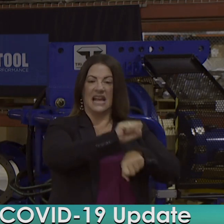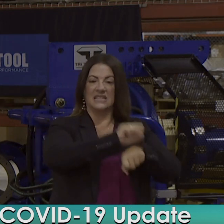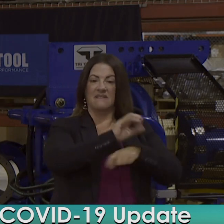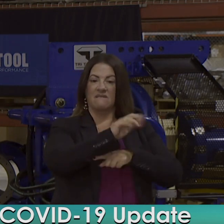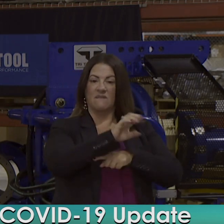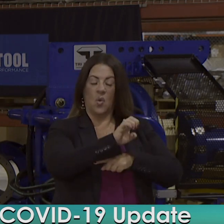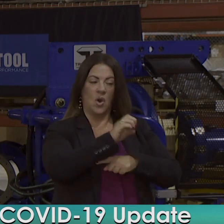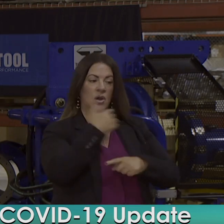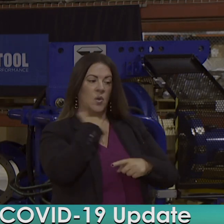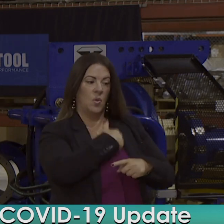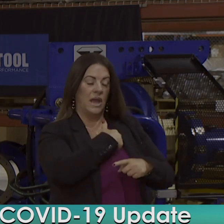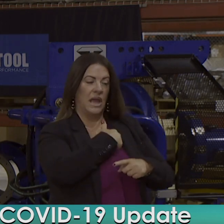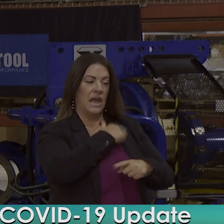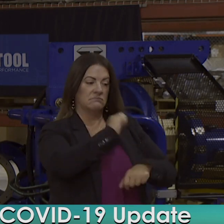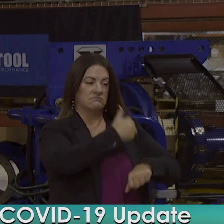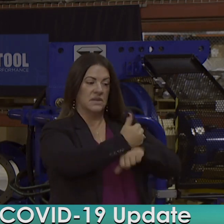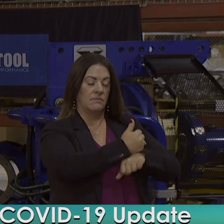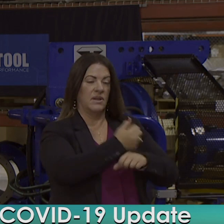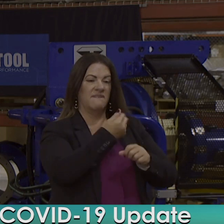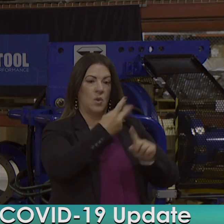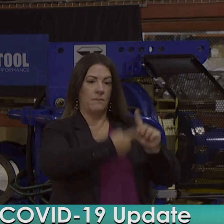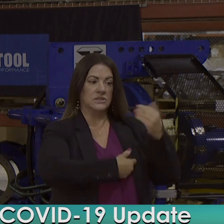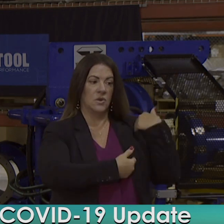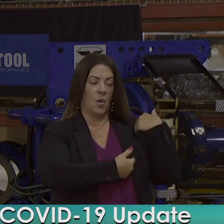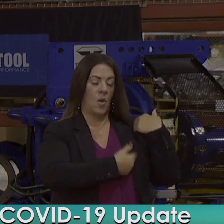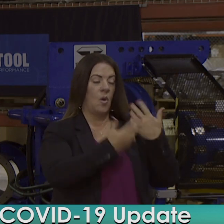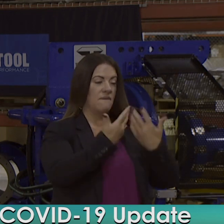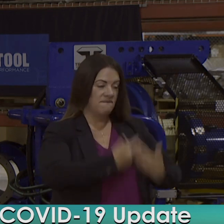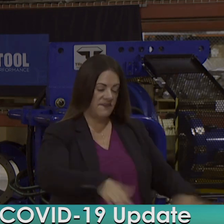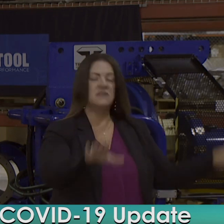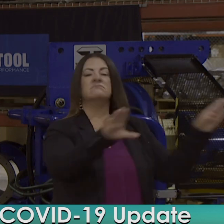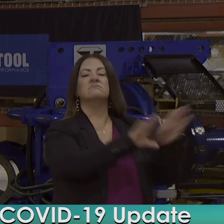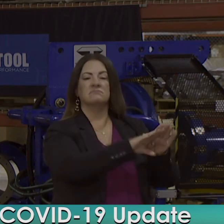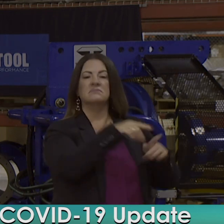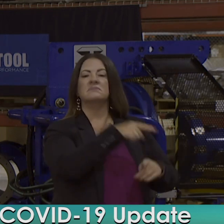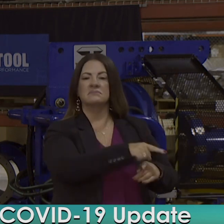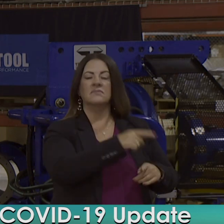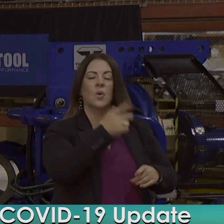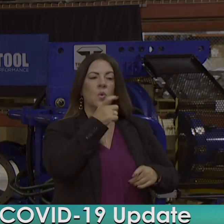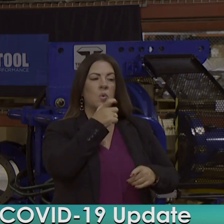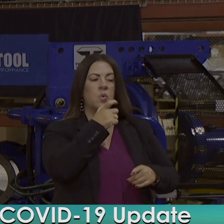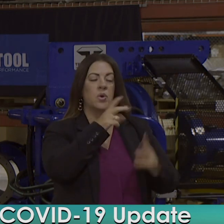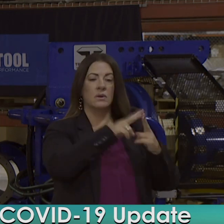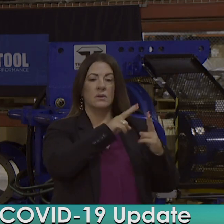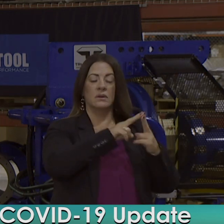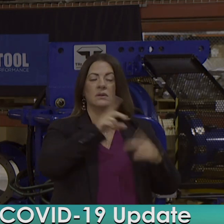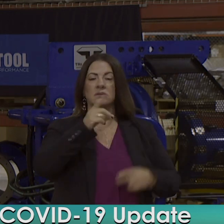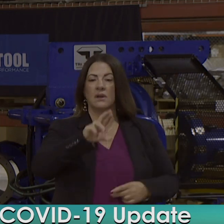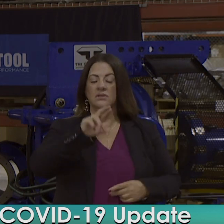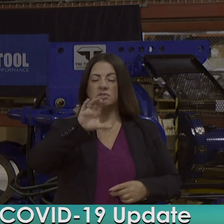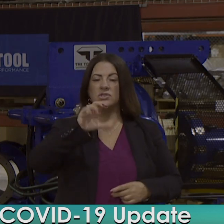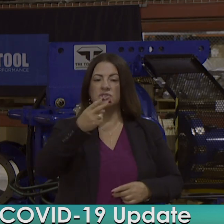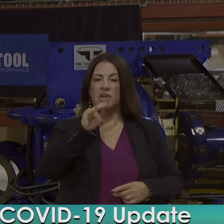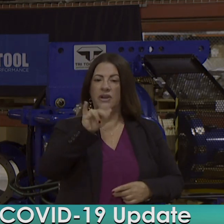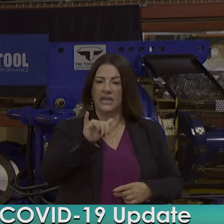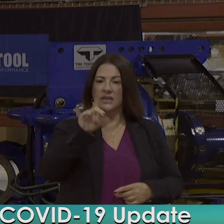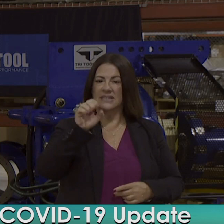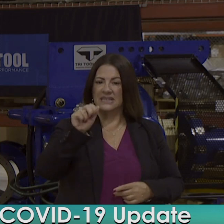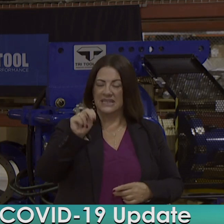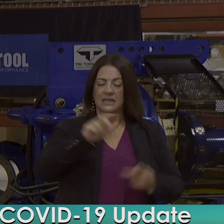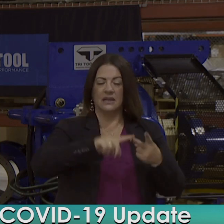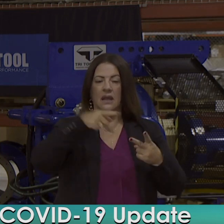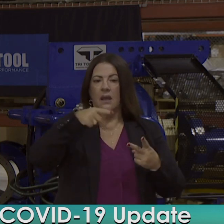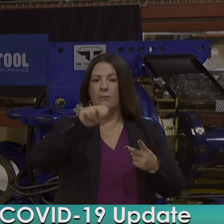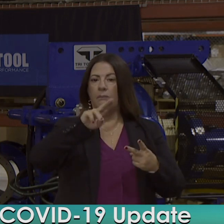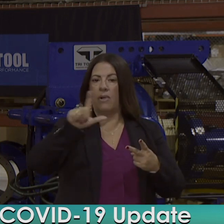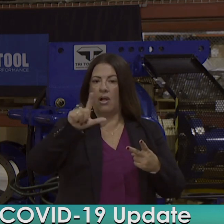put together a number of months ago. And I want to thank the co-chairs of that task force, Dr. Charity Dean and Paul Markovich from